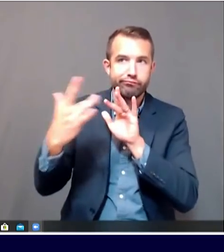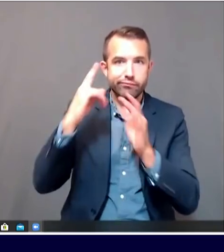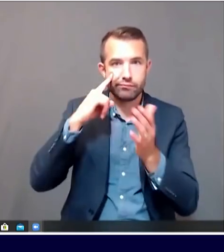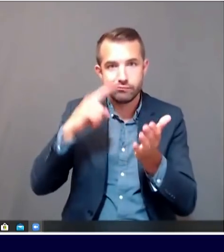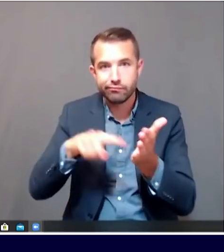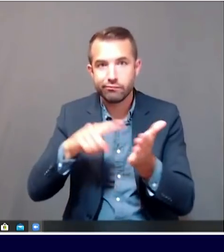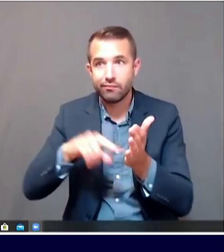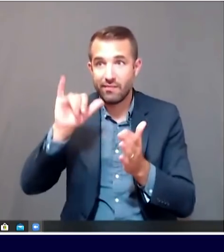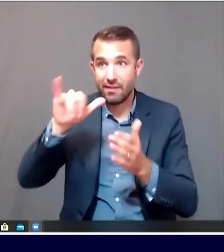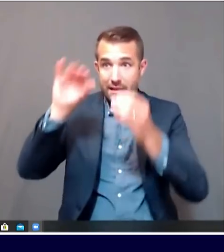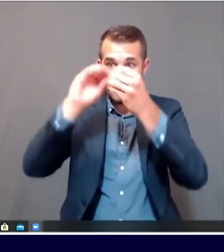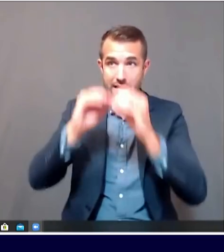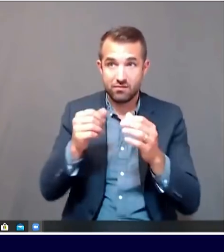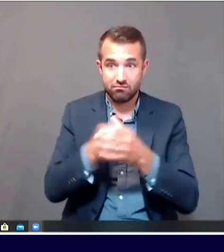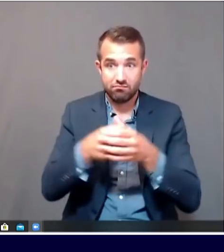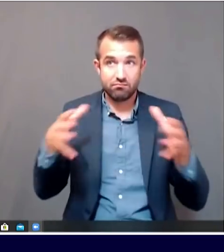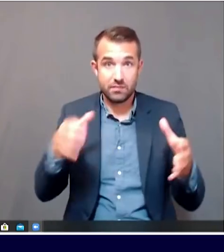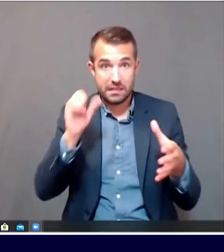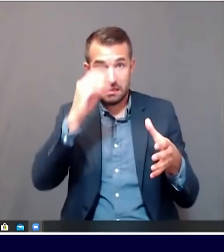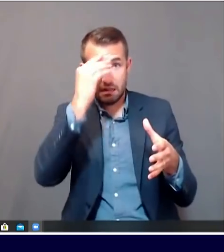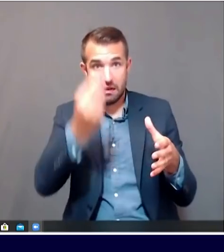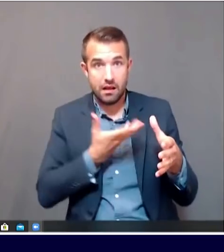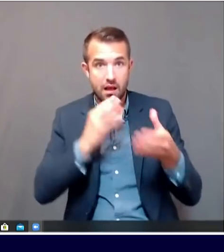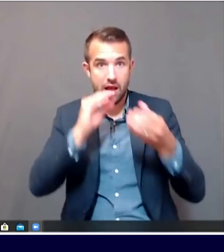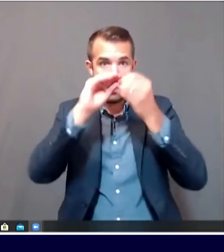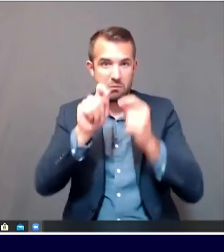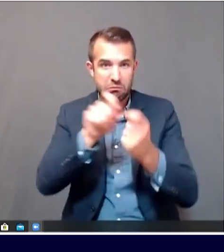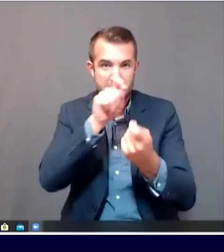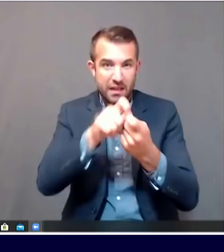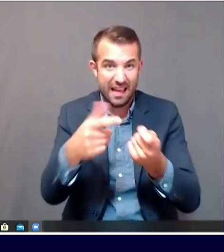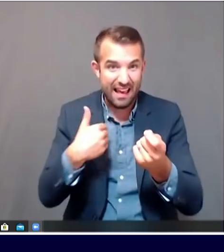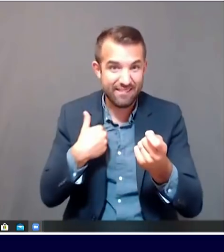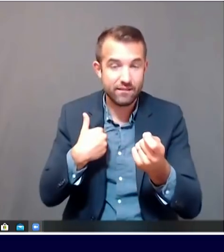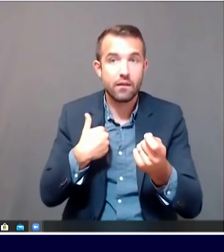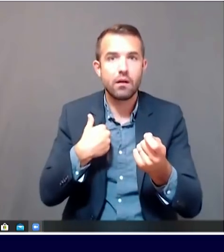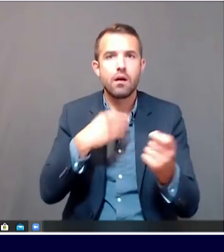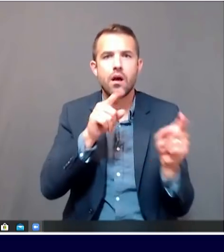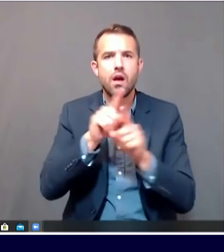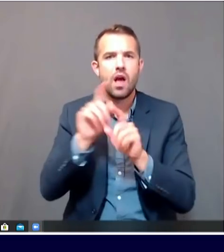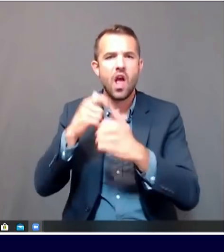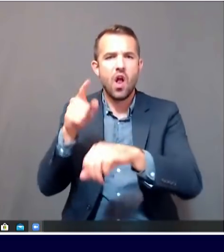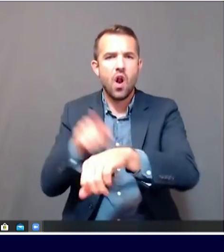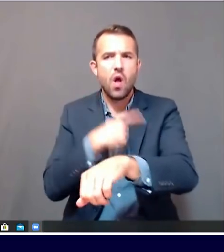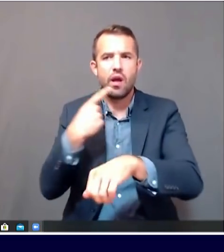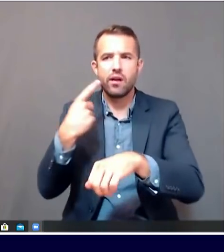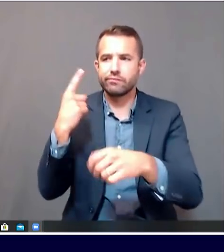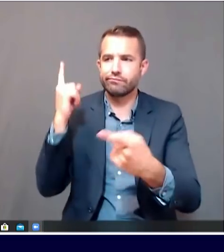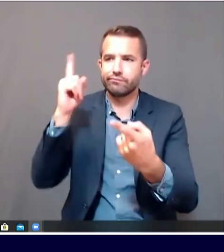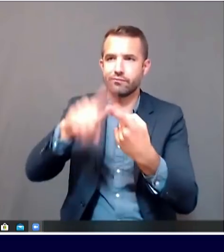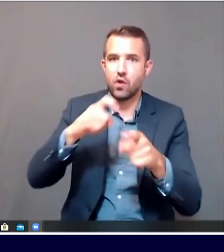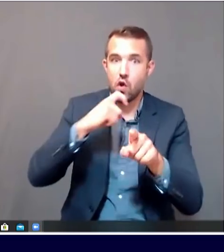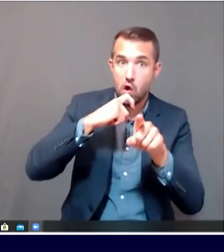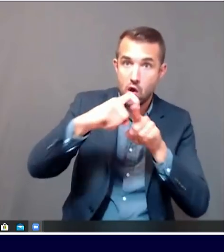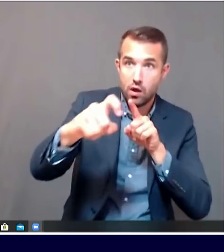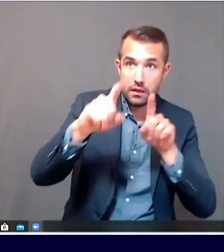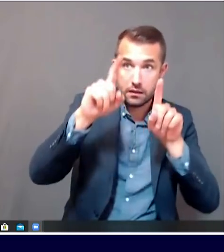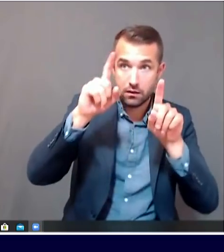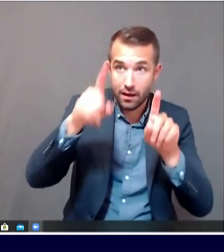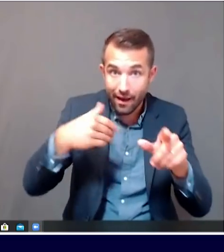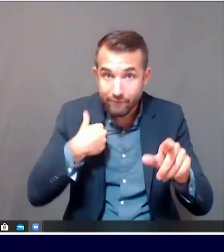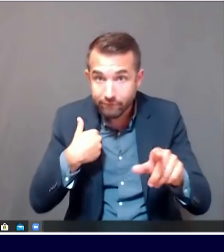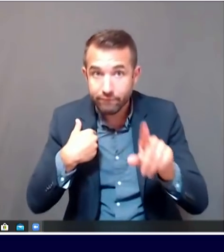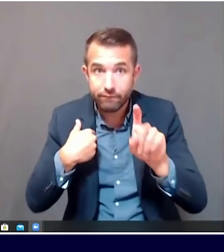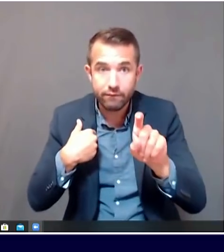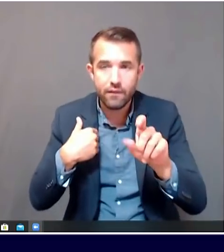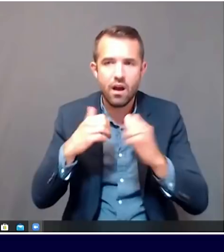they respond when a positive case comes in? Sure. So Patty, we've got about 100 contact tracers and